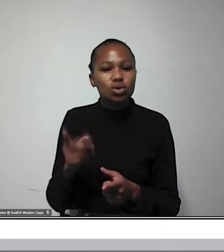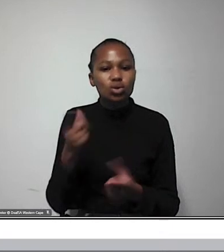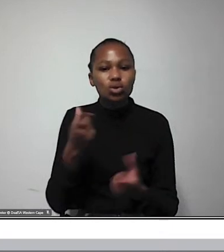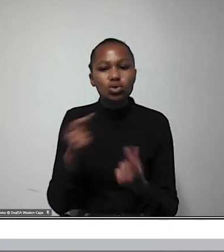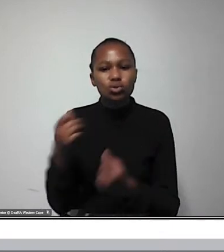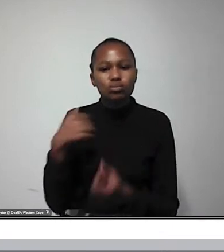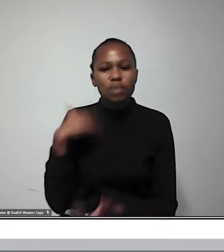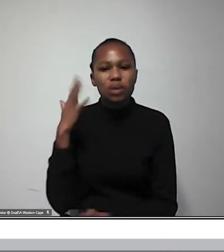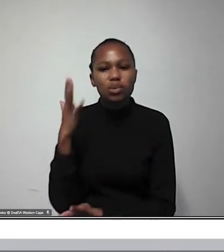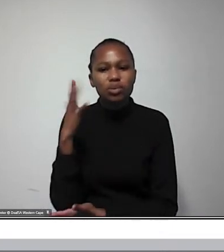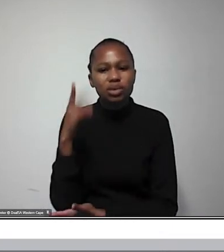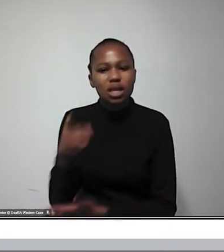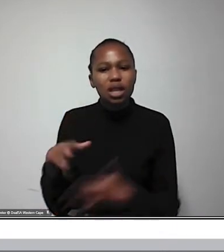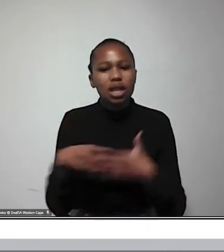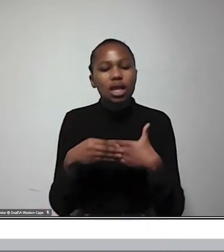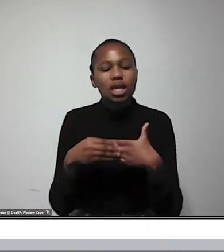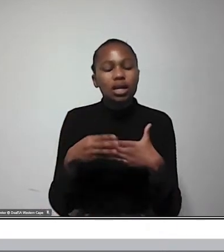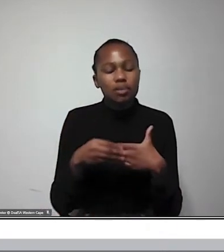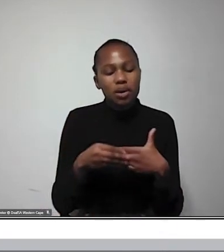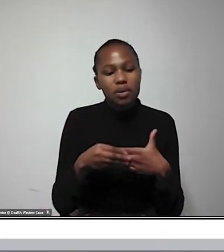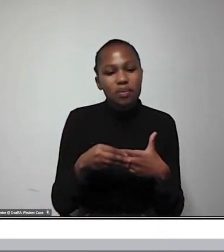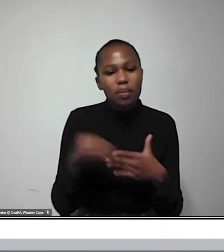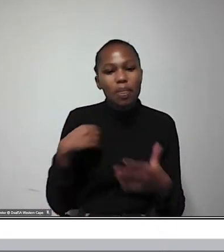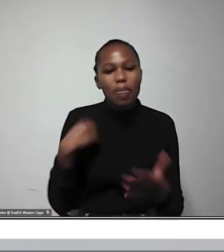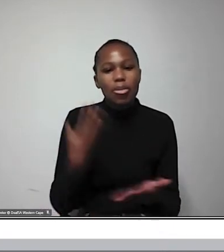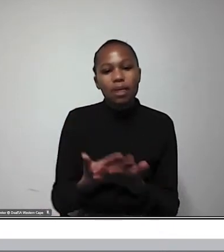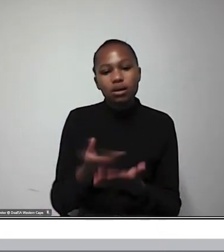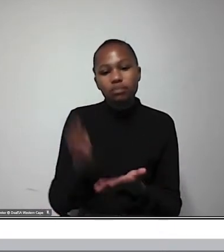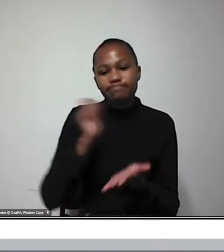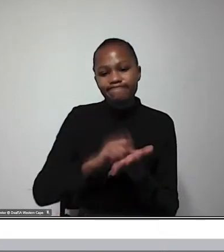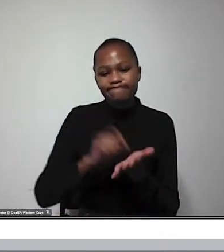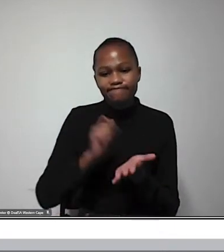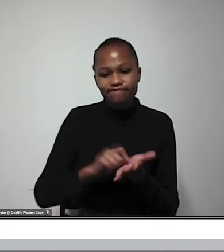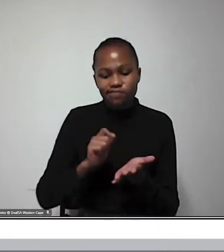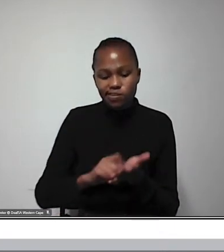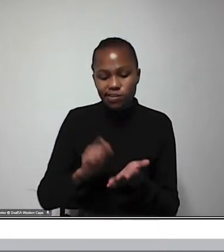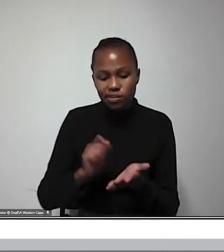members, is that I can write to the